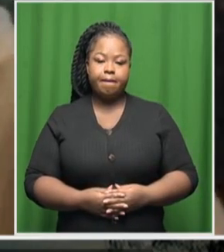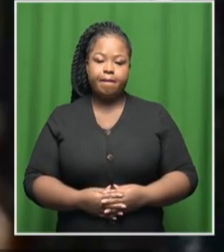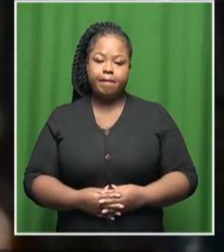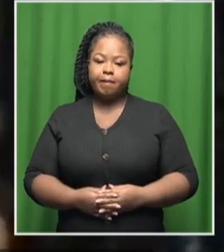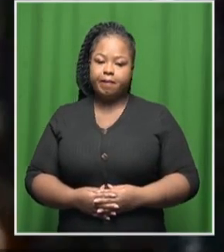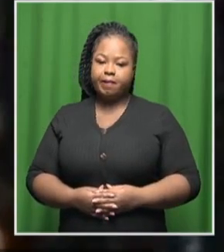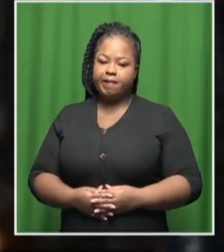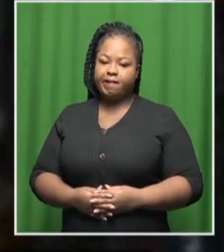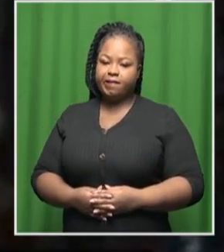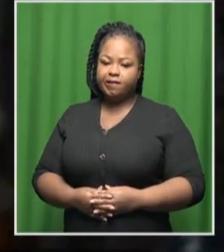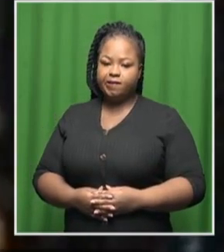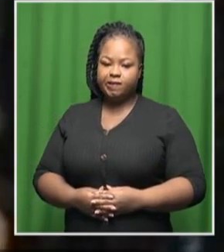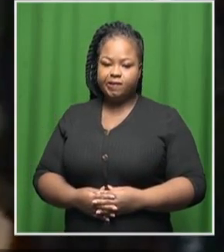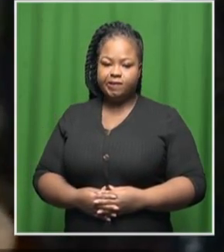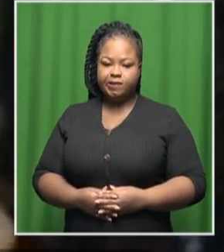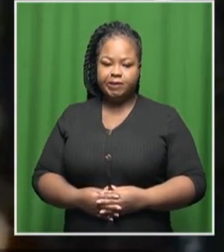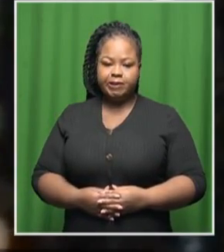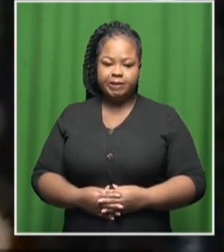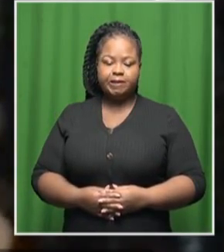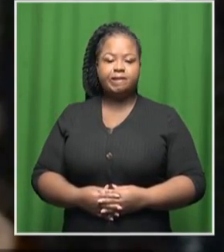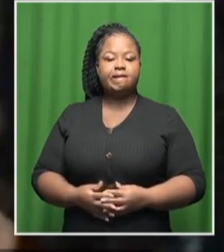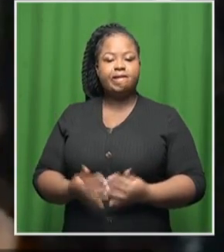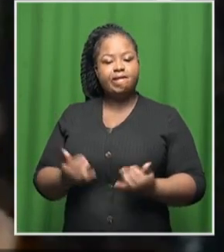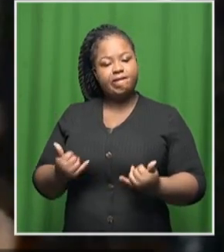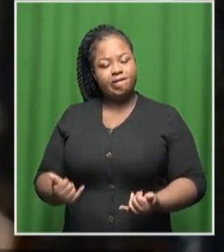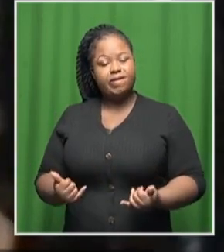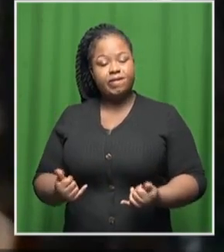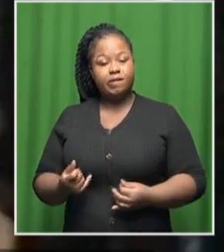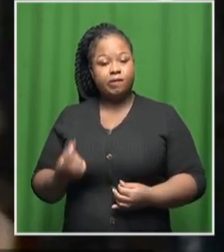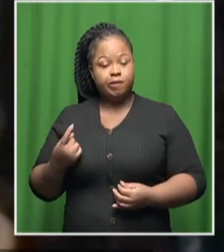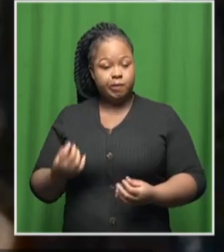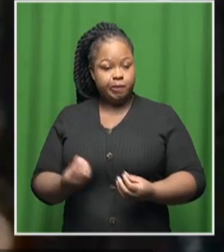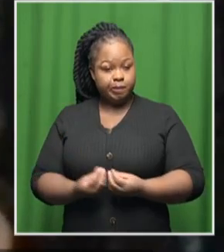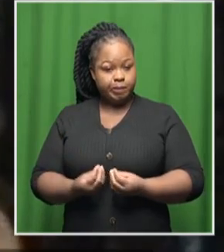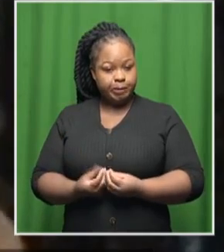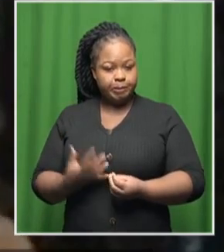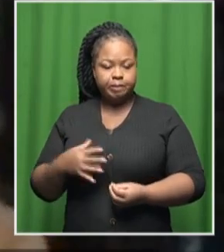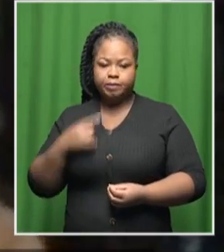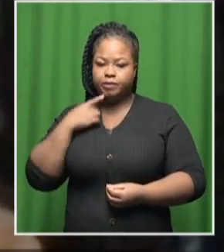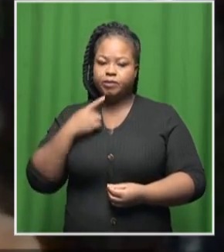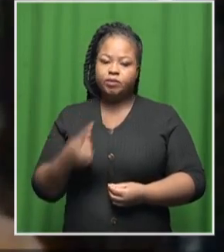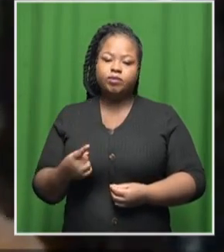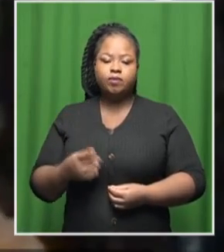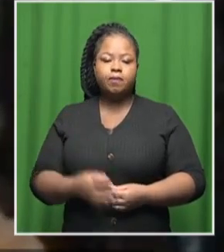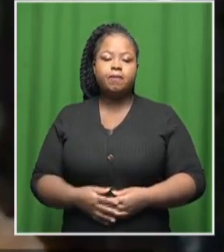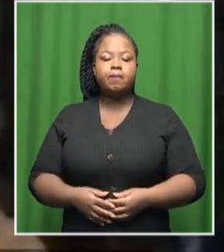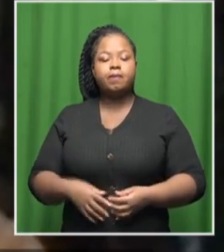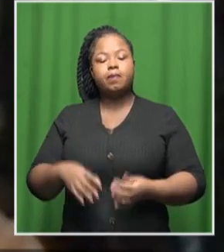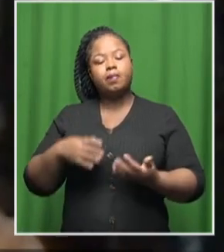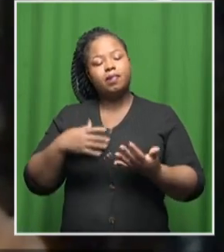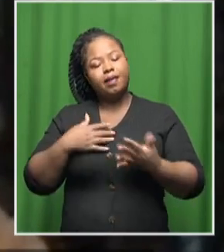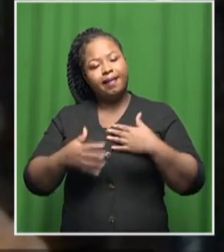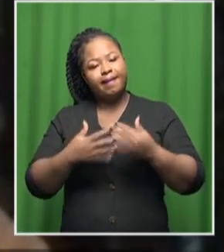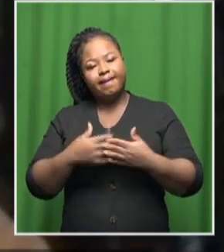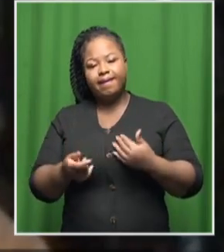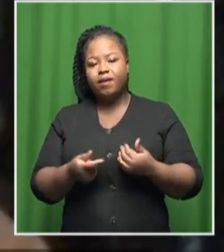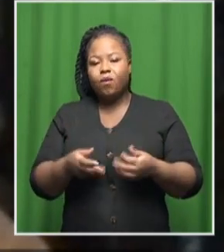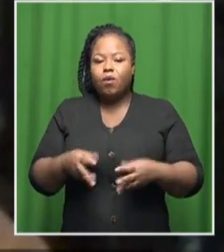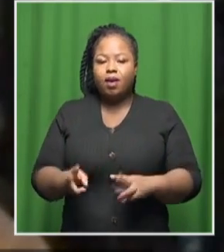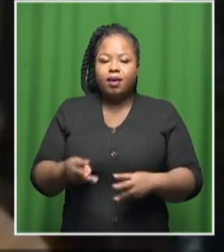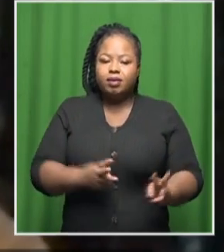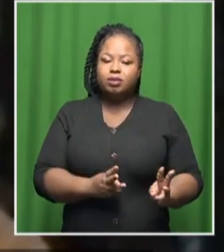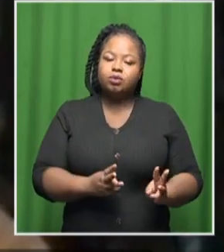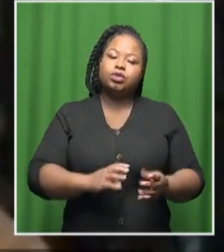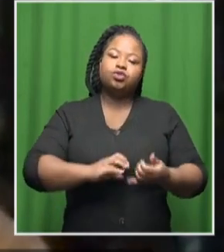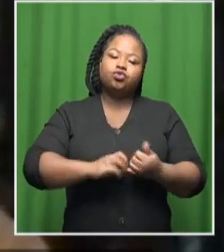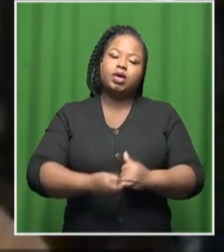So for the advice that I would give to parents actually is that, try each and every solution that's out there that will,